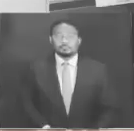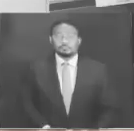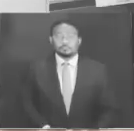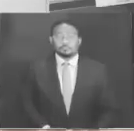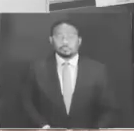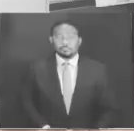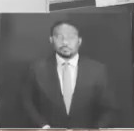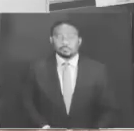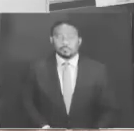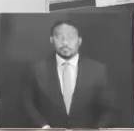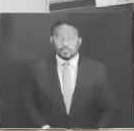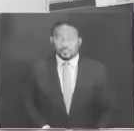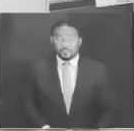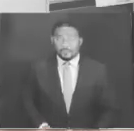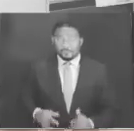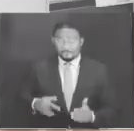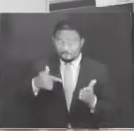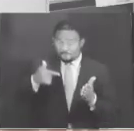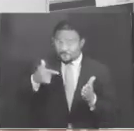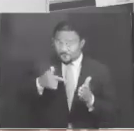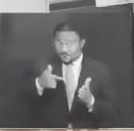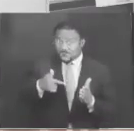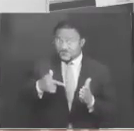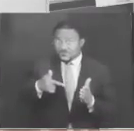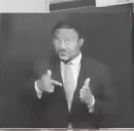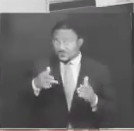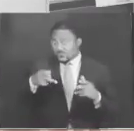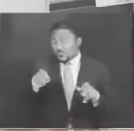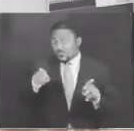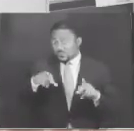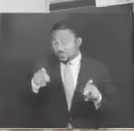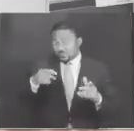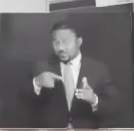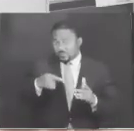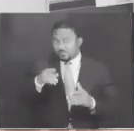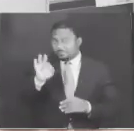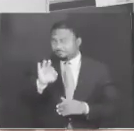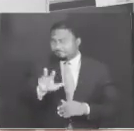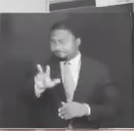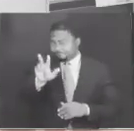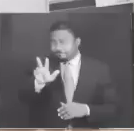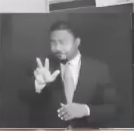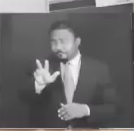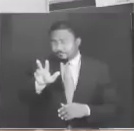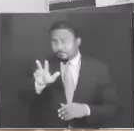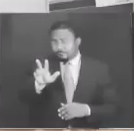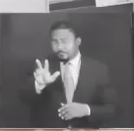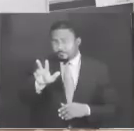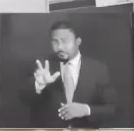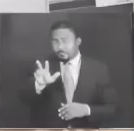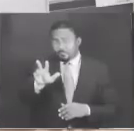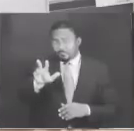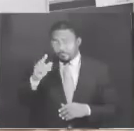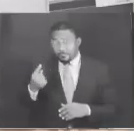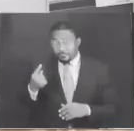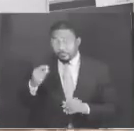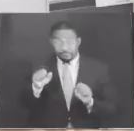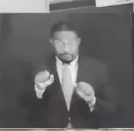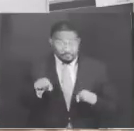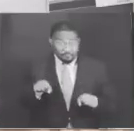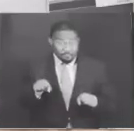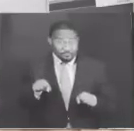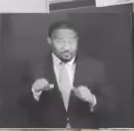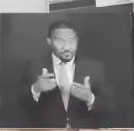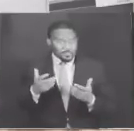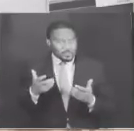spirit behind this provision under 93(1) can be applied